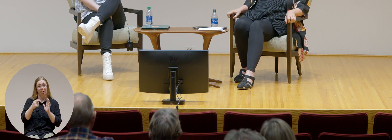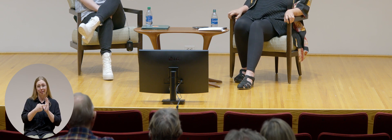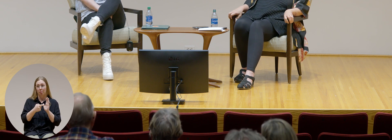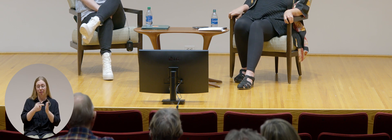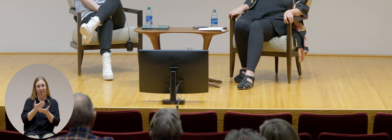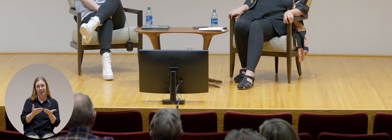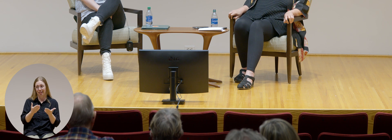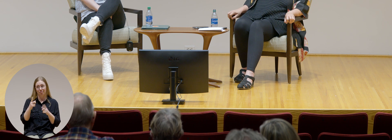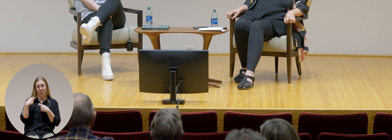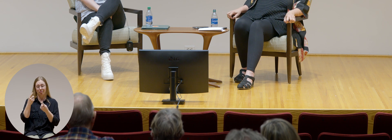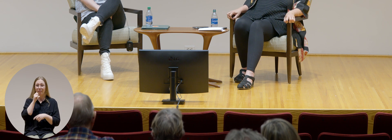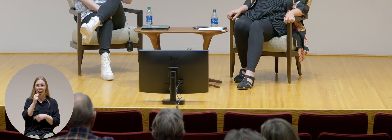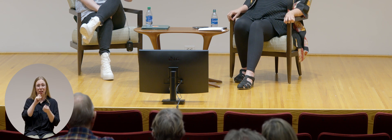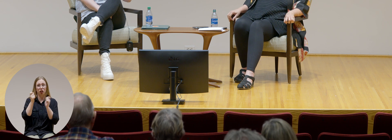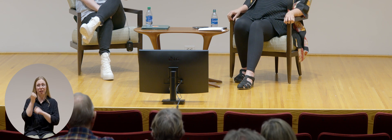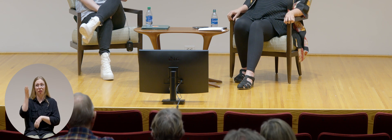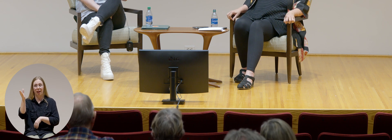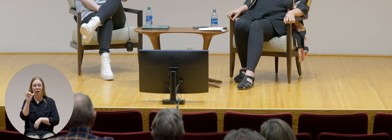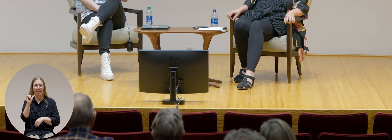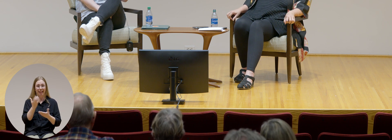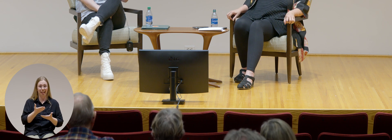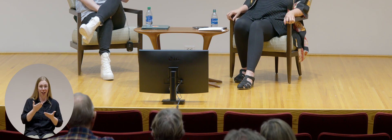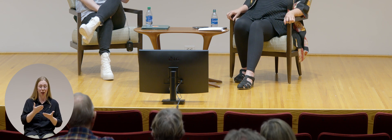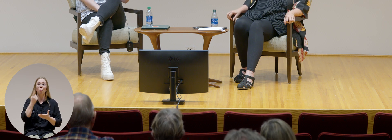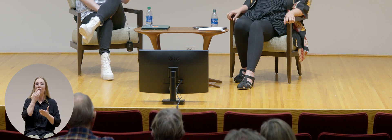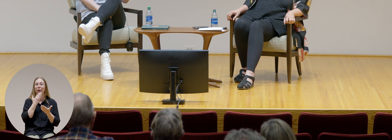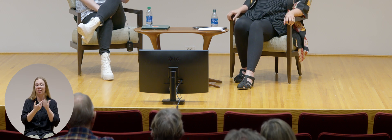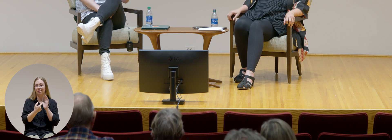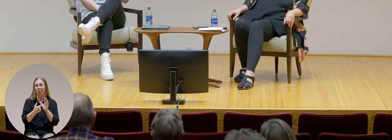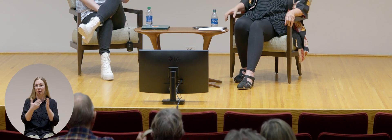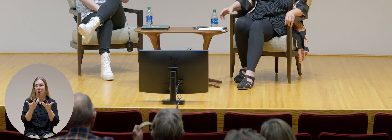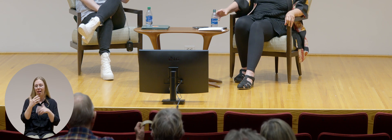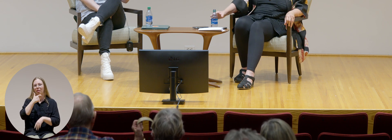as much over there as maybe they have here is the British Museum.